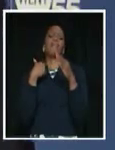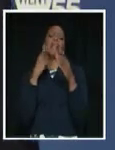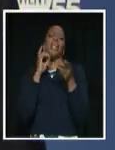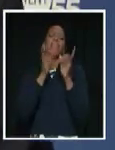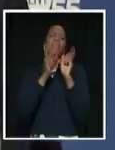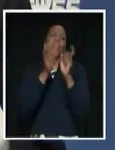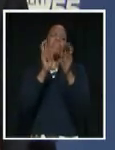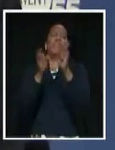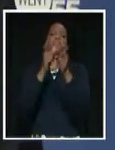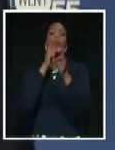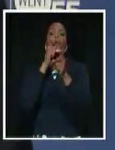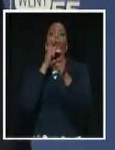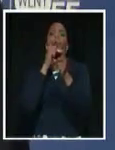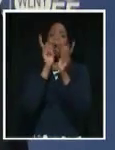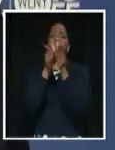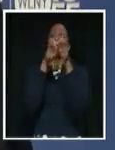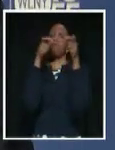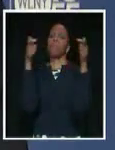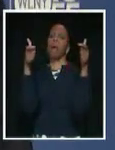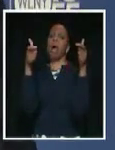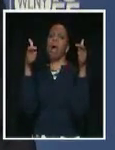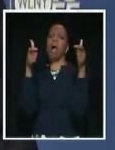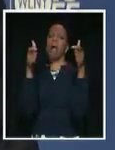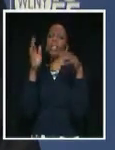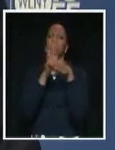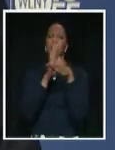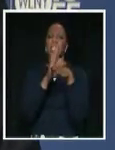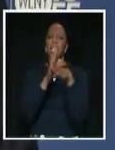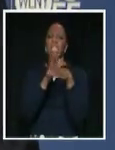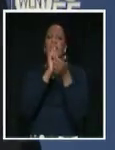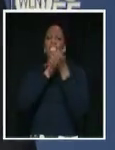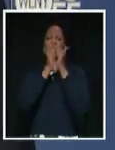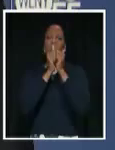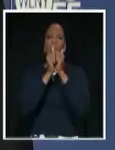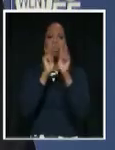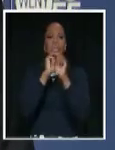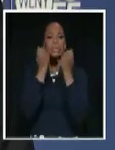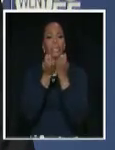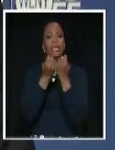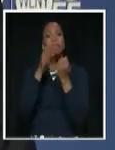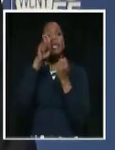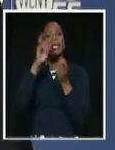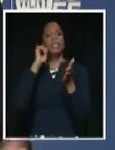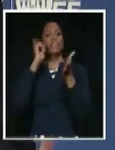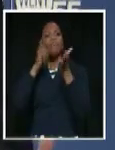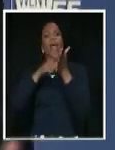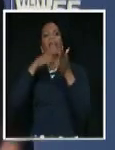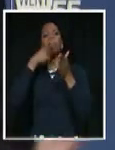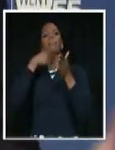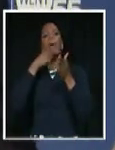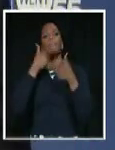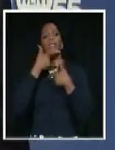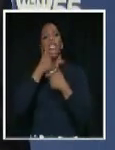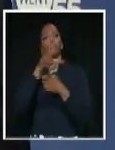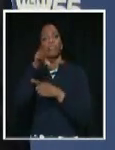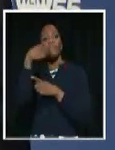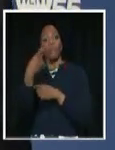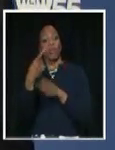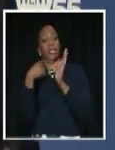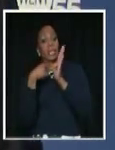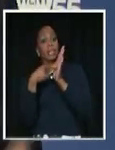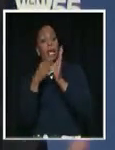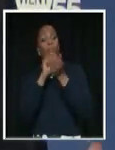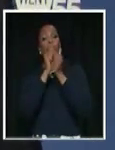big corporations, giveaways to sports teams. It's time to recognize that the public's interest needs to come first. So, for example, when it comes to a sports team